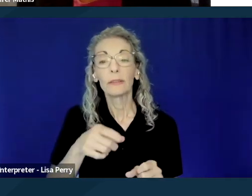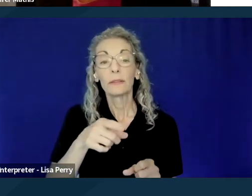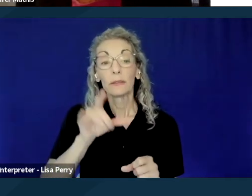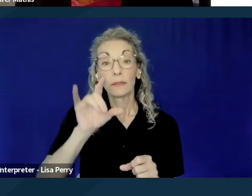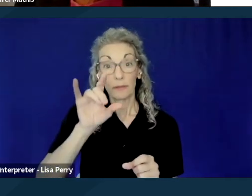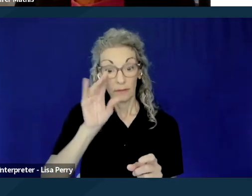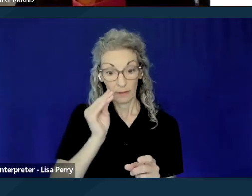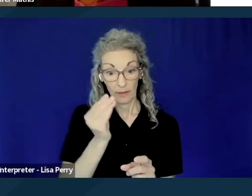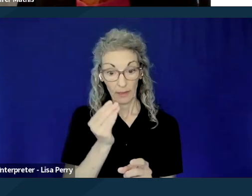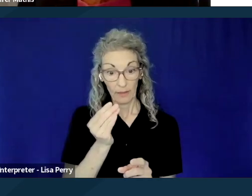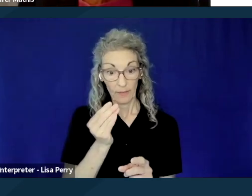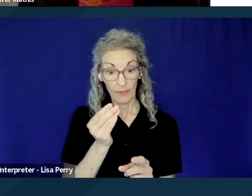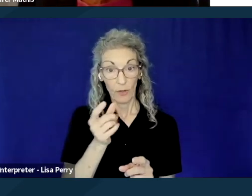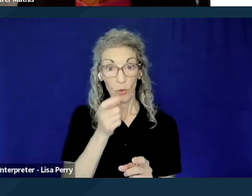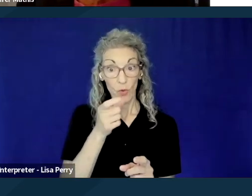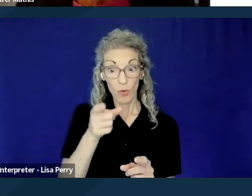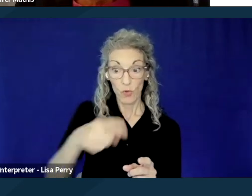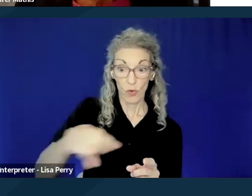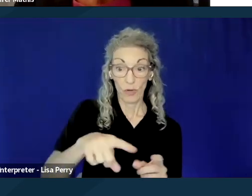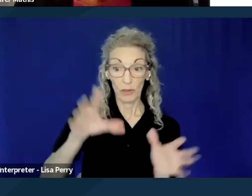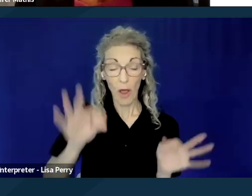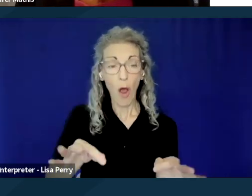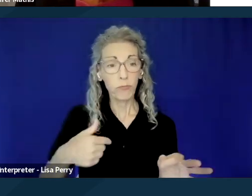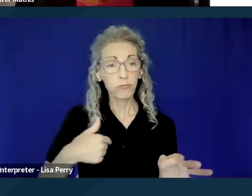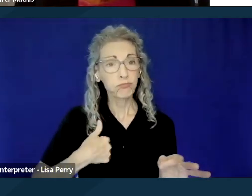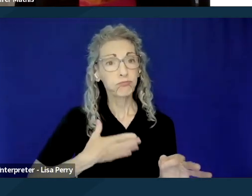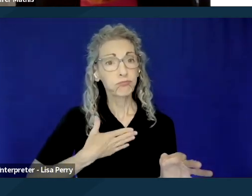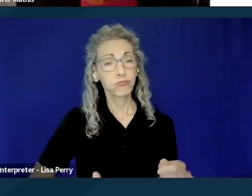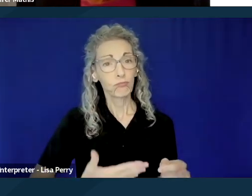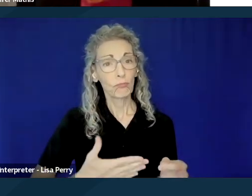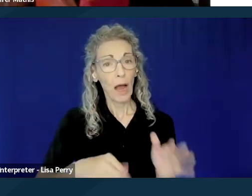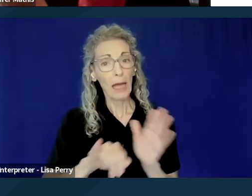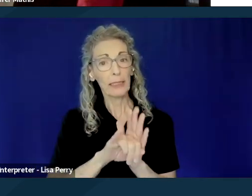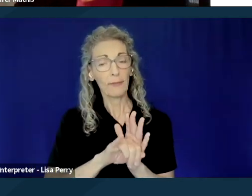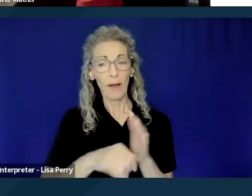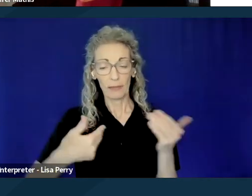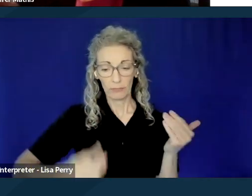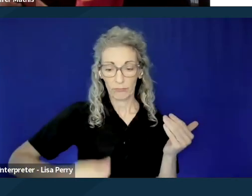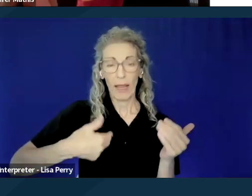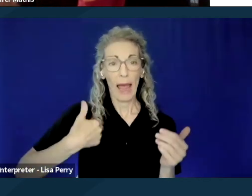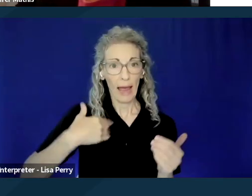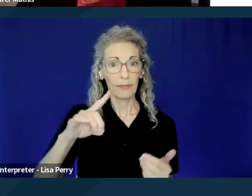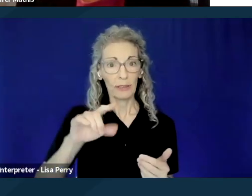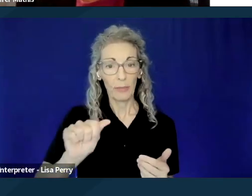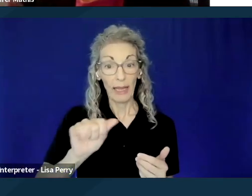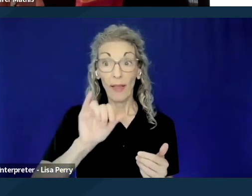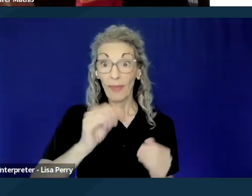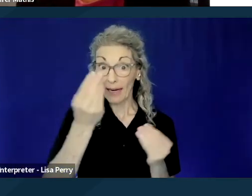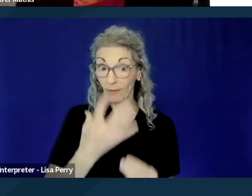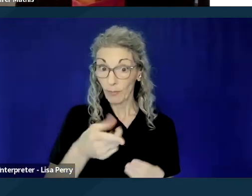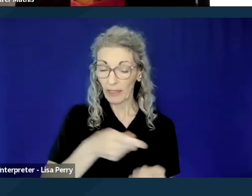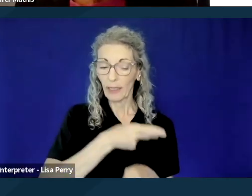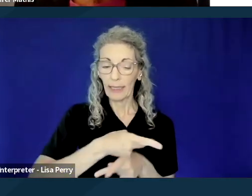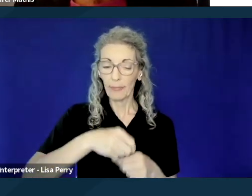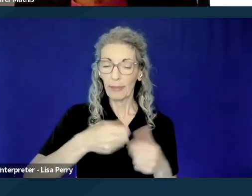people who do choose to voluntarily self-identify as having a disability is kept in a separate file, not